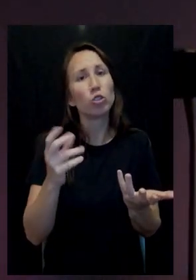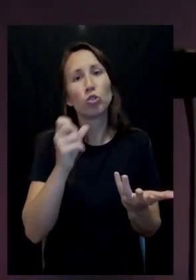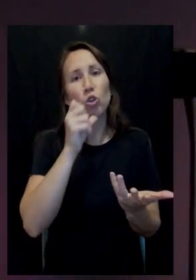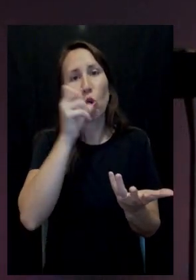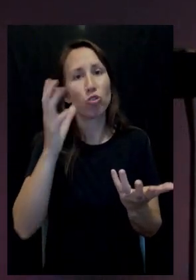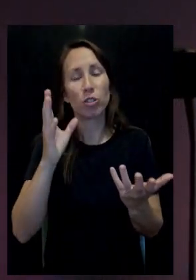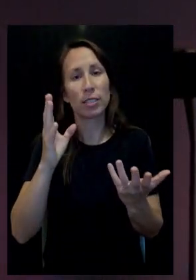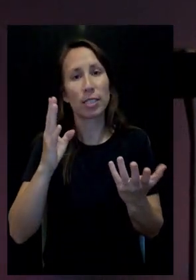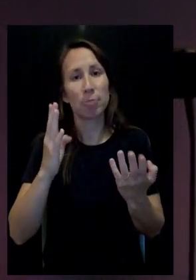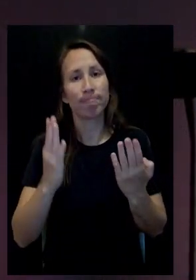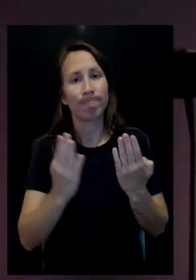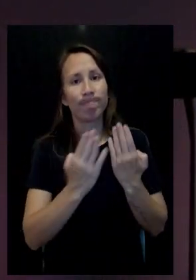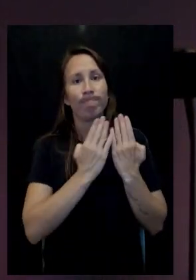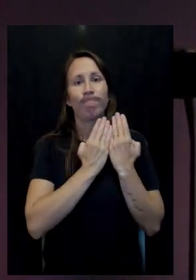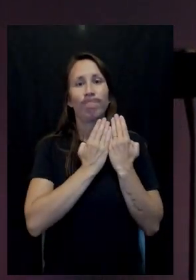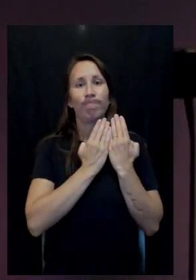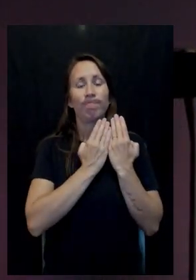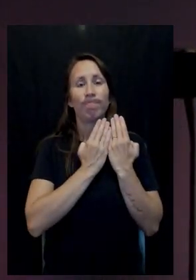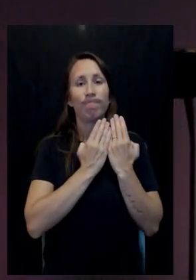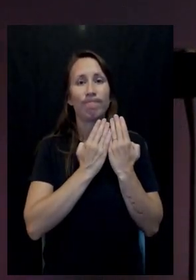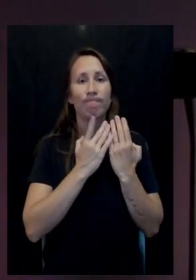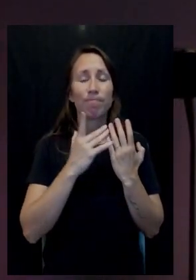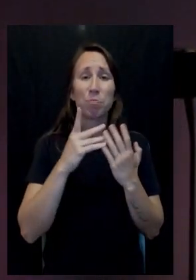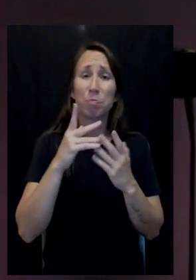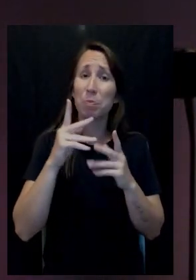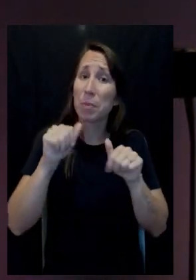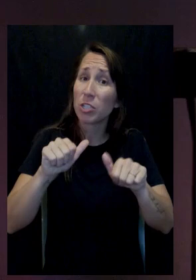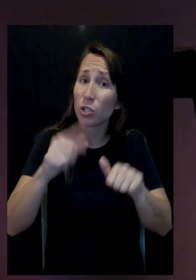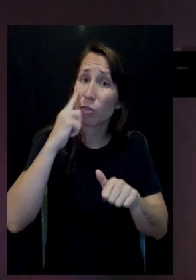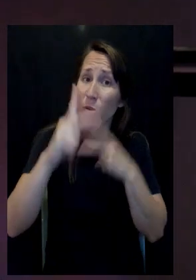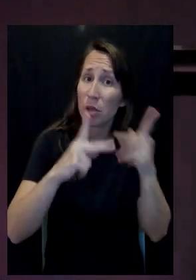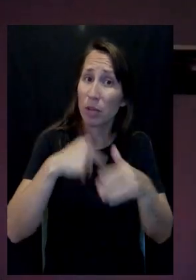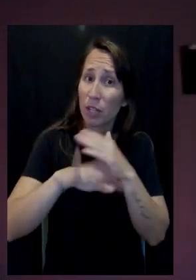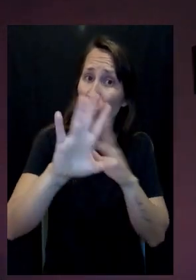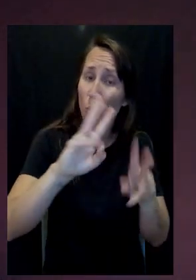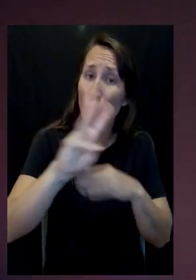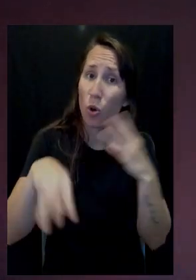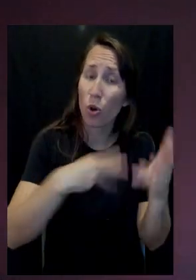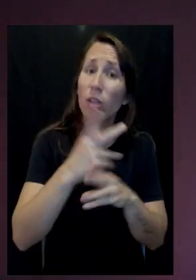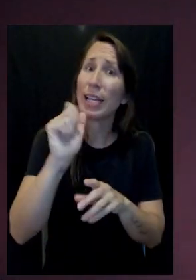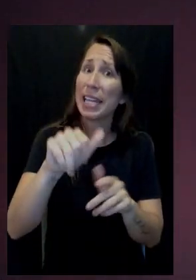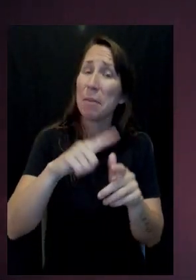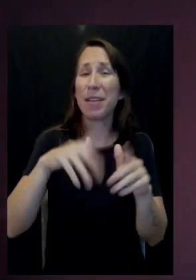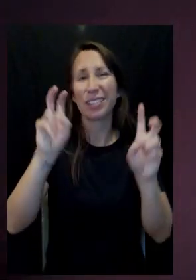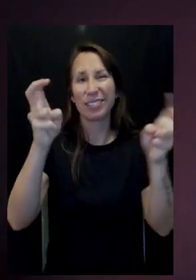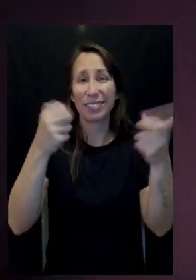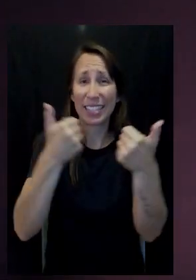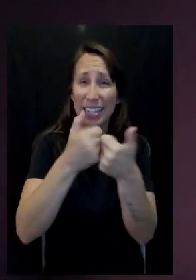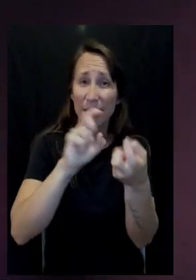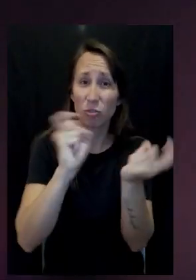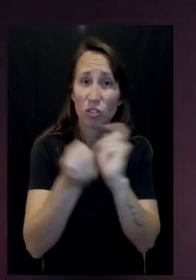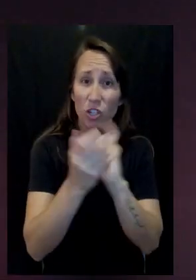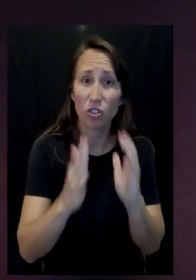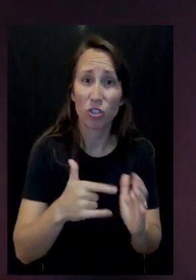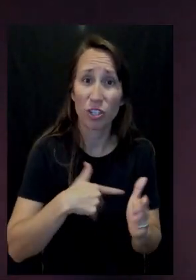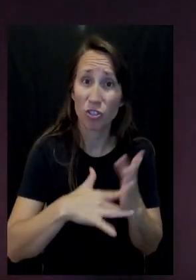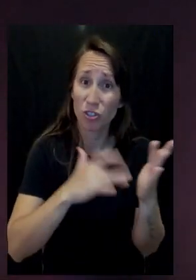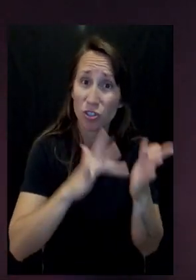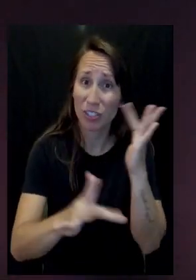is, hey, just don't shut yourself off to the potential of people in your world. because it can be a game changer in Jesus' name.